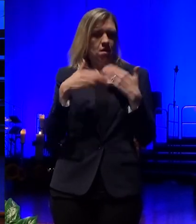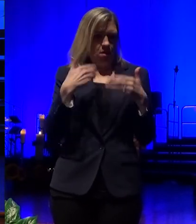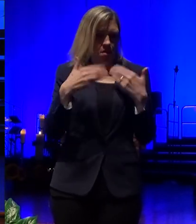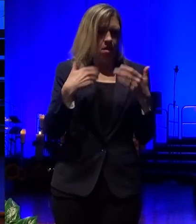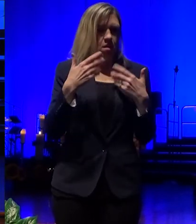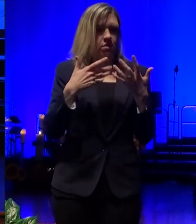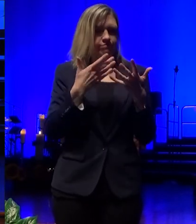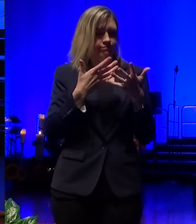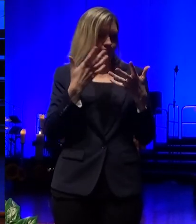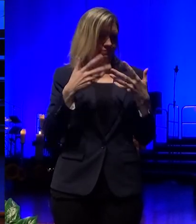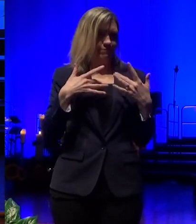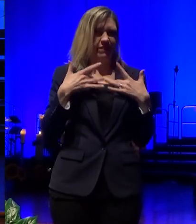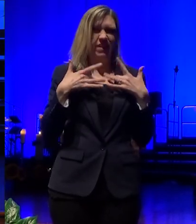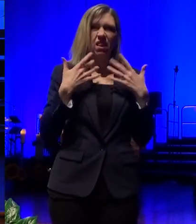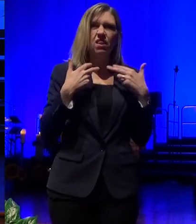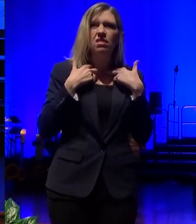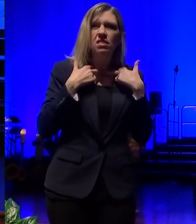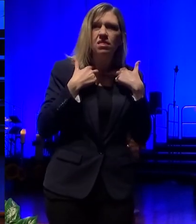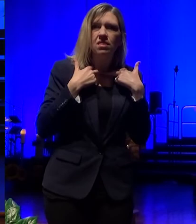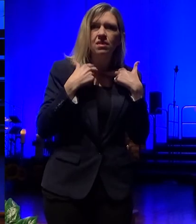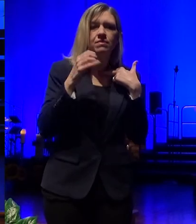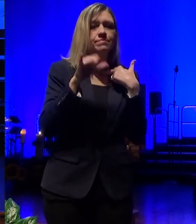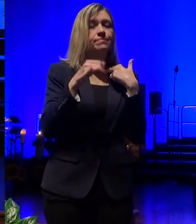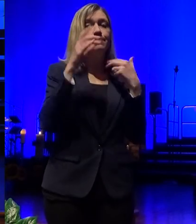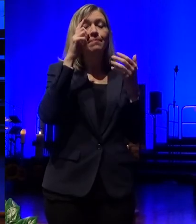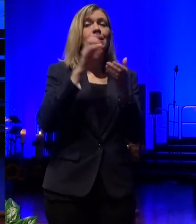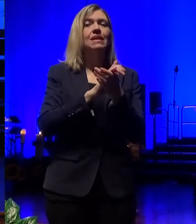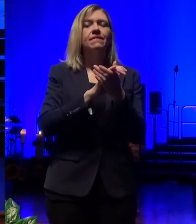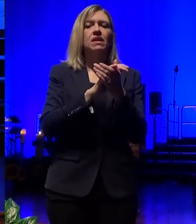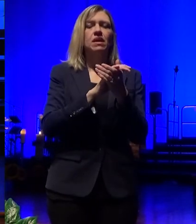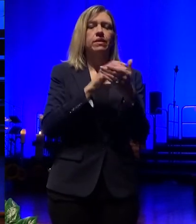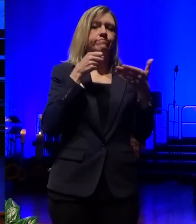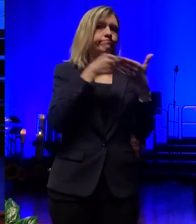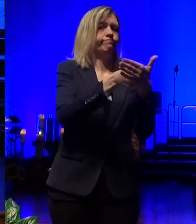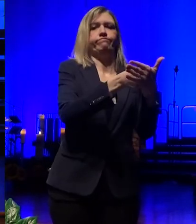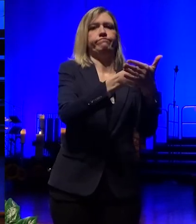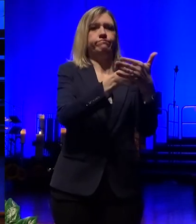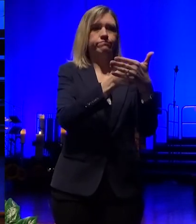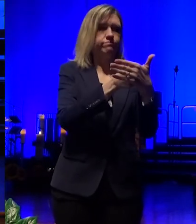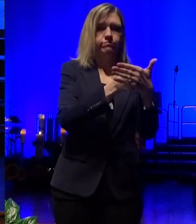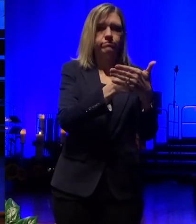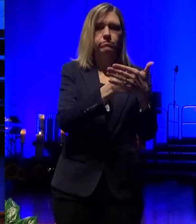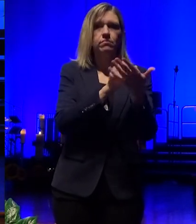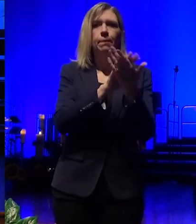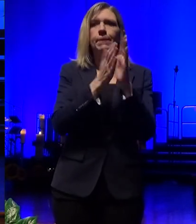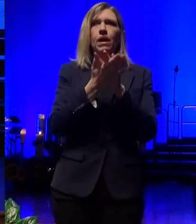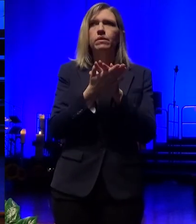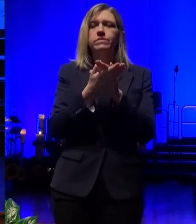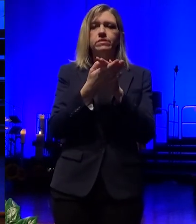we get caught up, and we get stuck. And our believing only goes so far, and it becomes